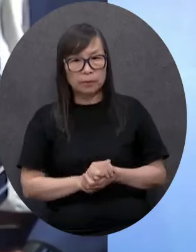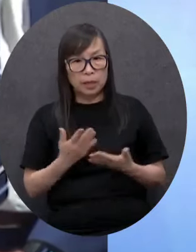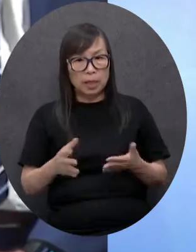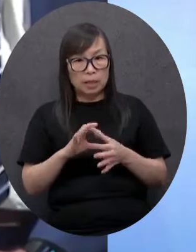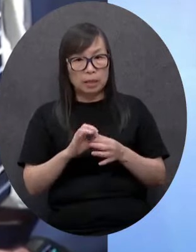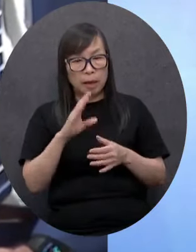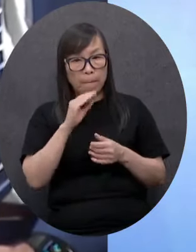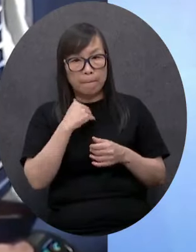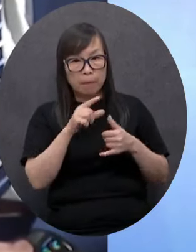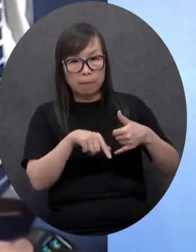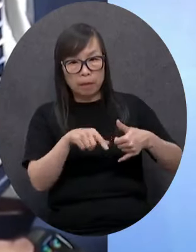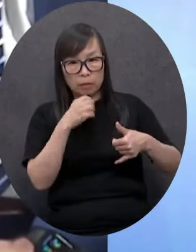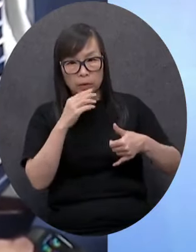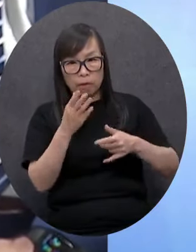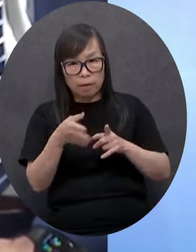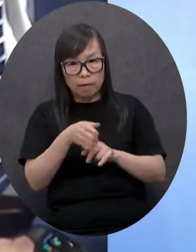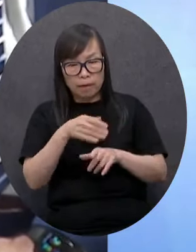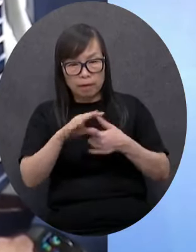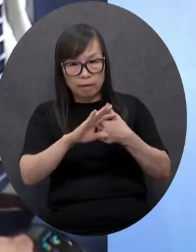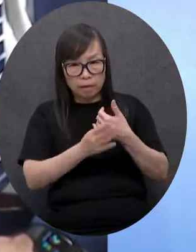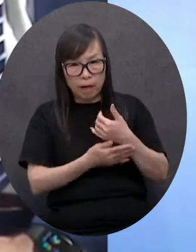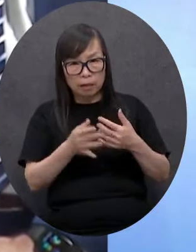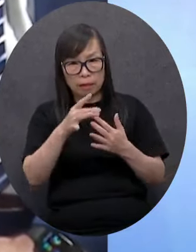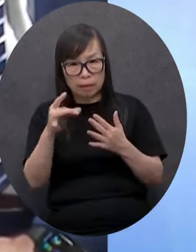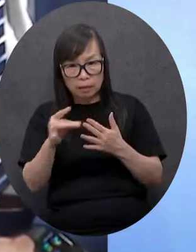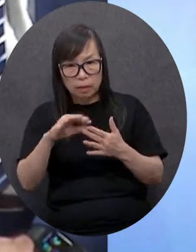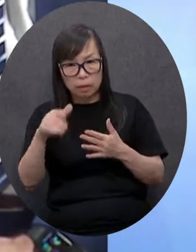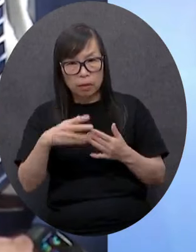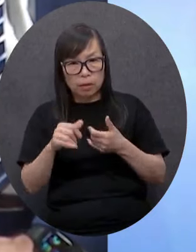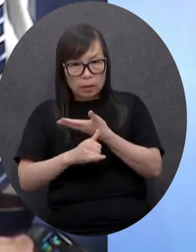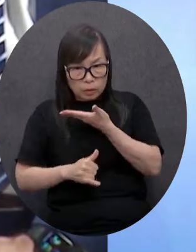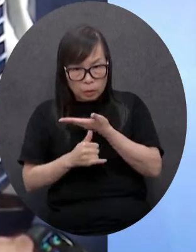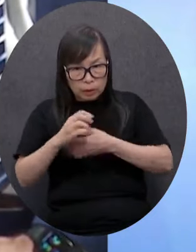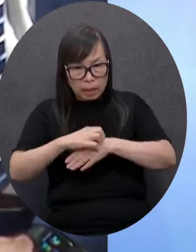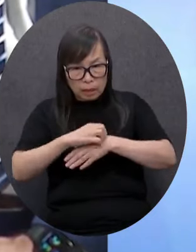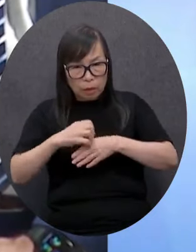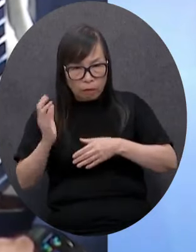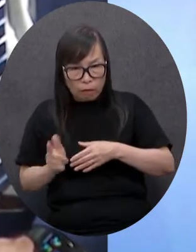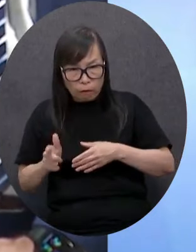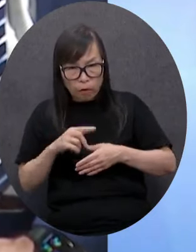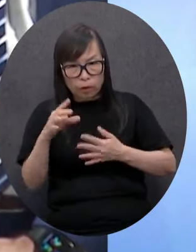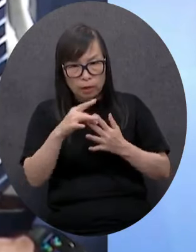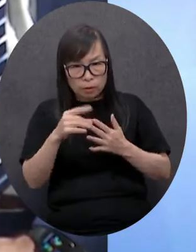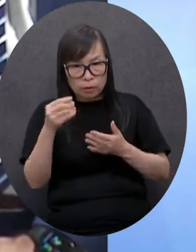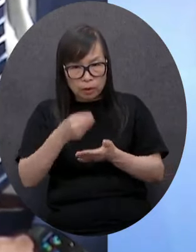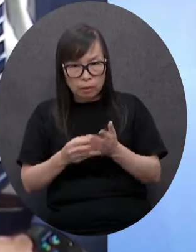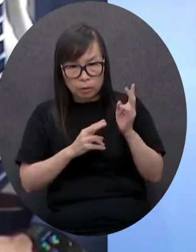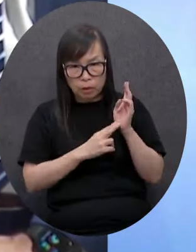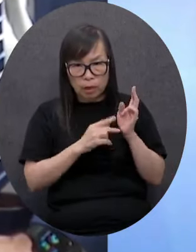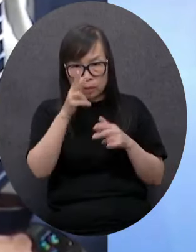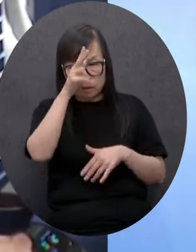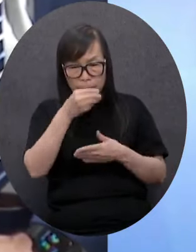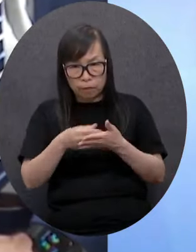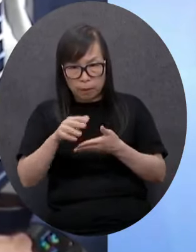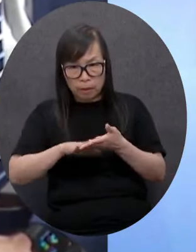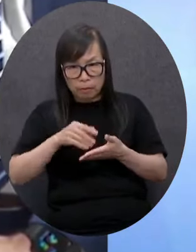was about the illegal choices defendant made while in the throes of addiction, his choice to lie on a government form when he